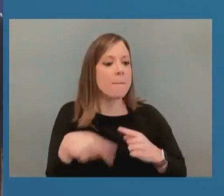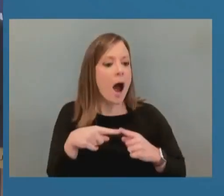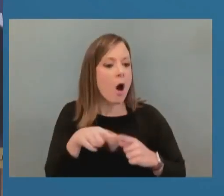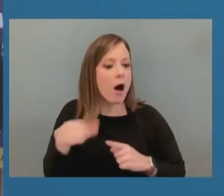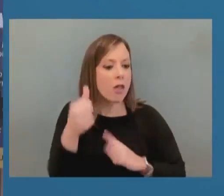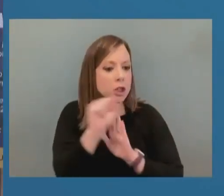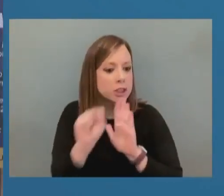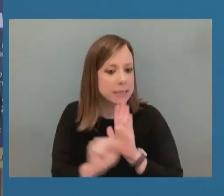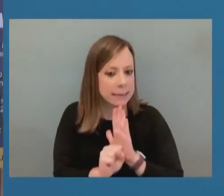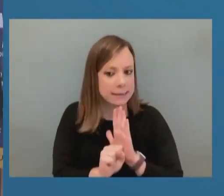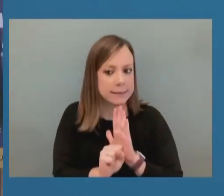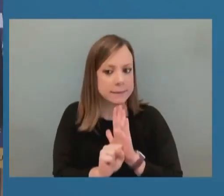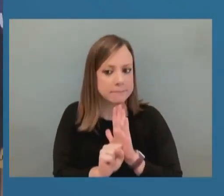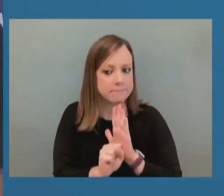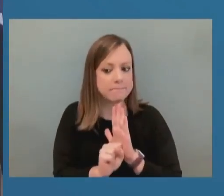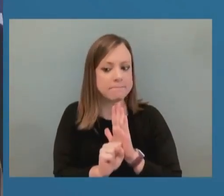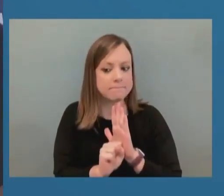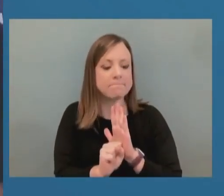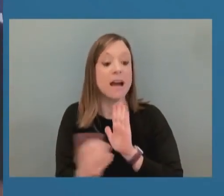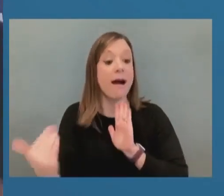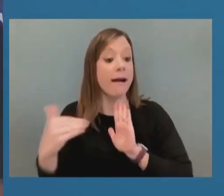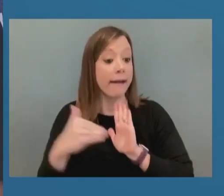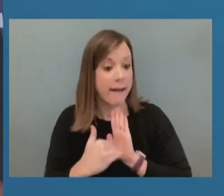Again, in case you didn't pick this up,